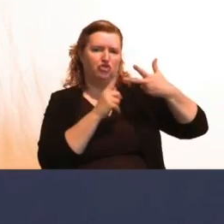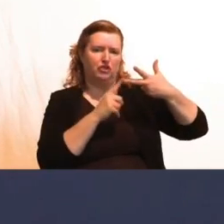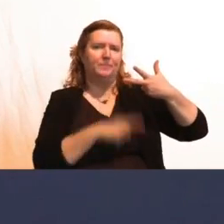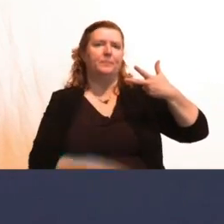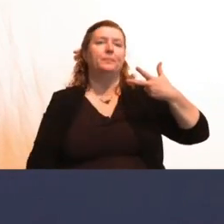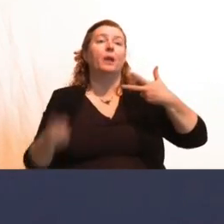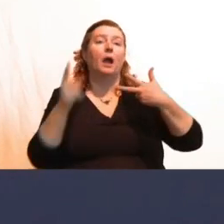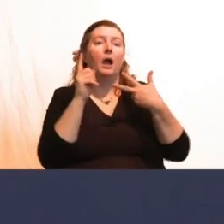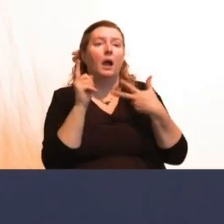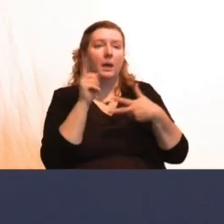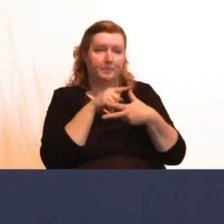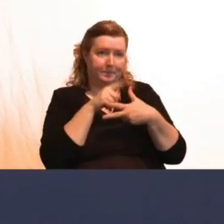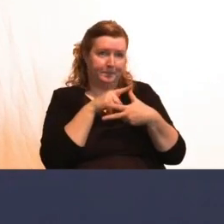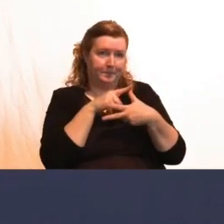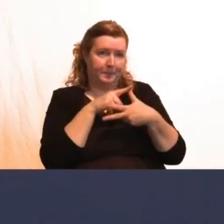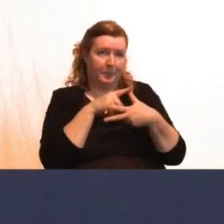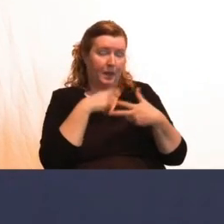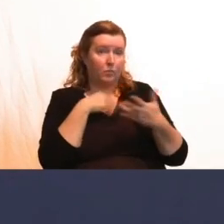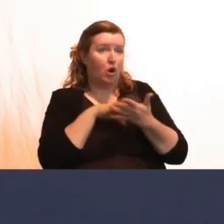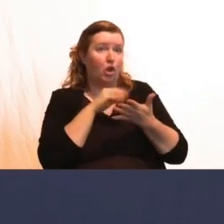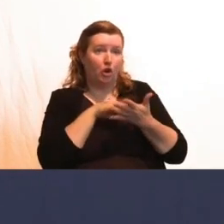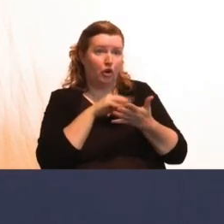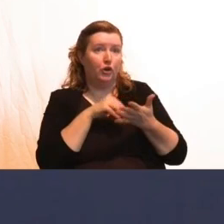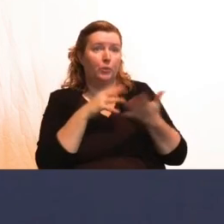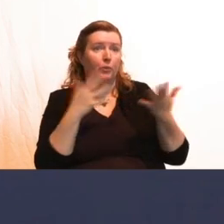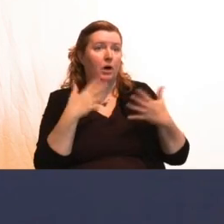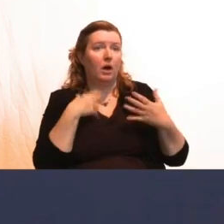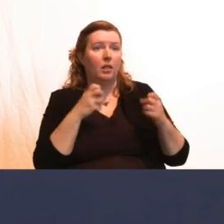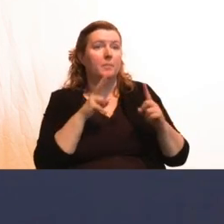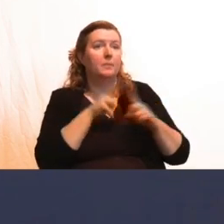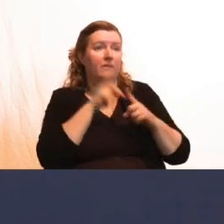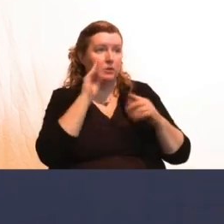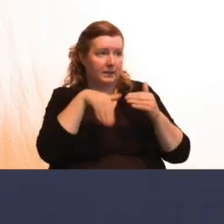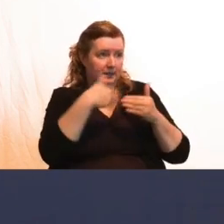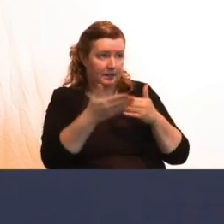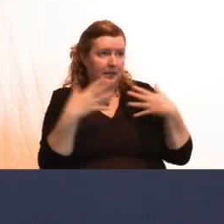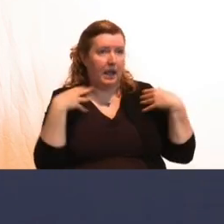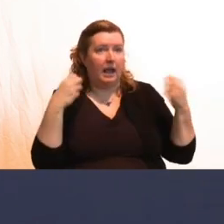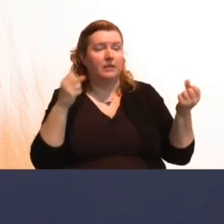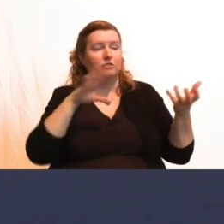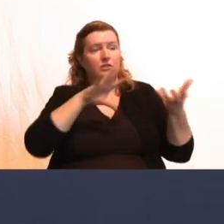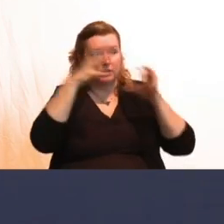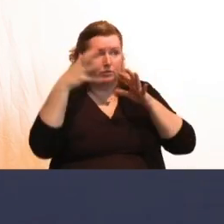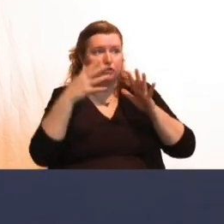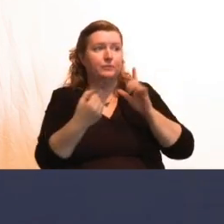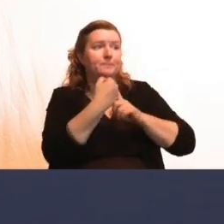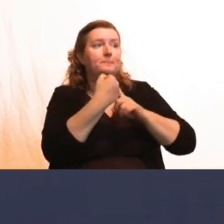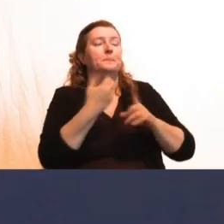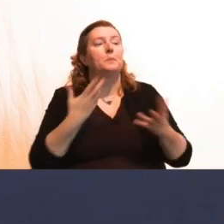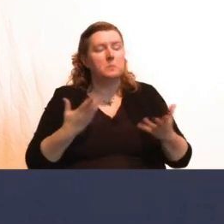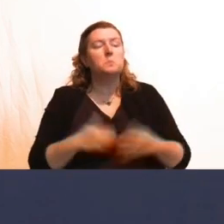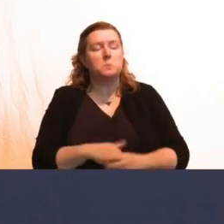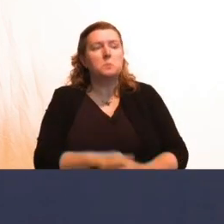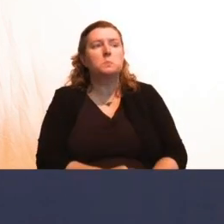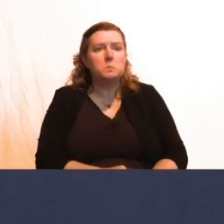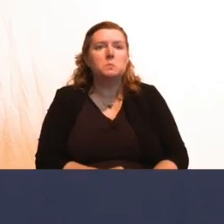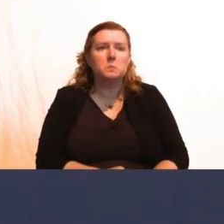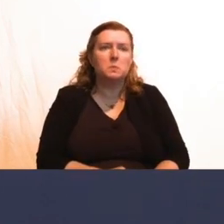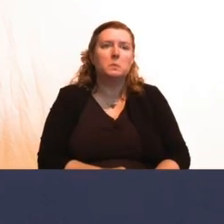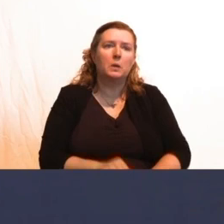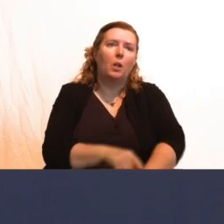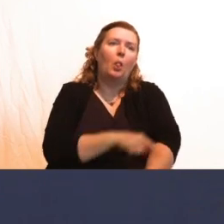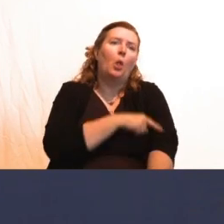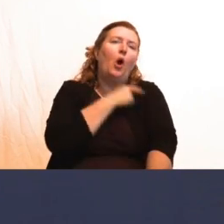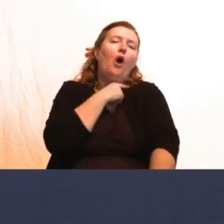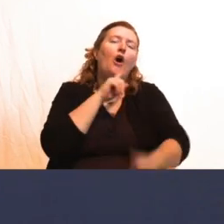My guess is that's a long answer that we're going to be building. Not only have we already built to some extent on it,